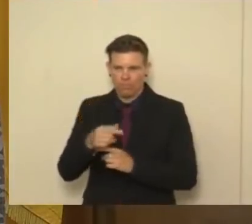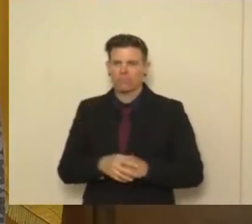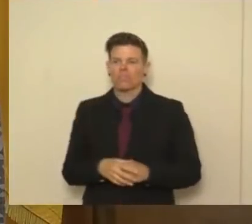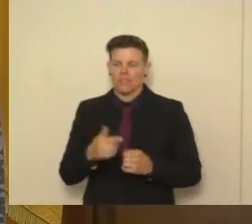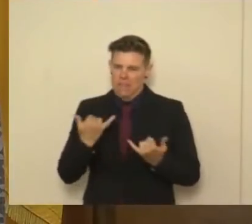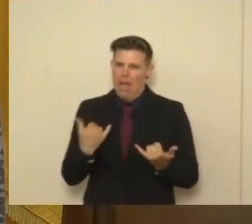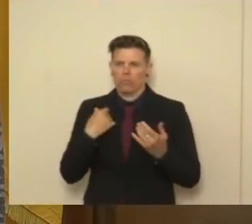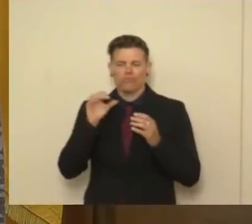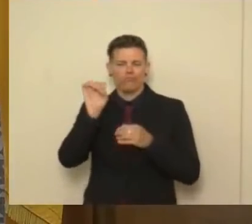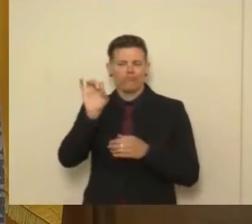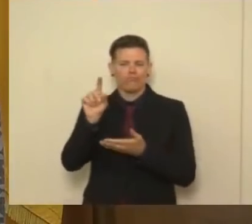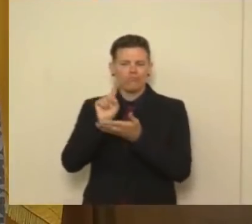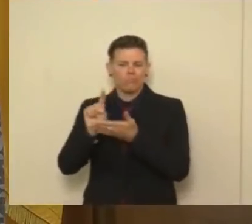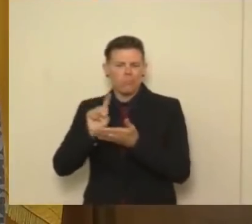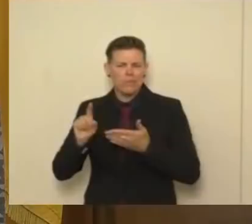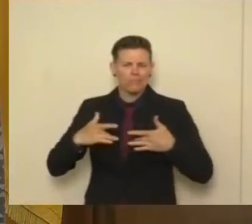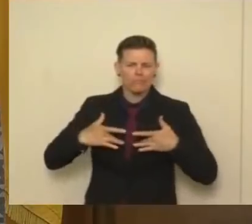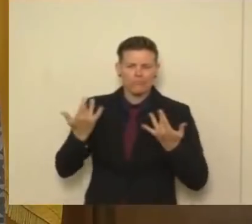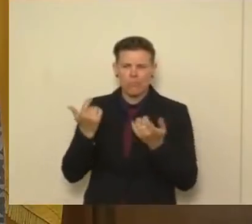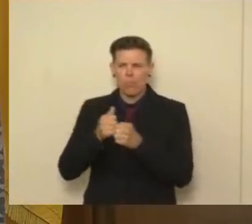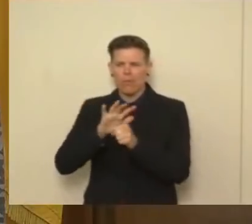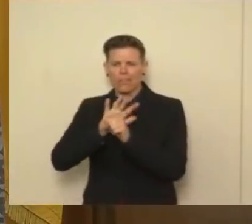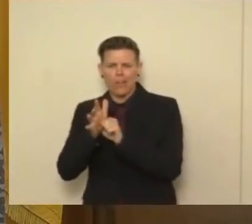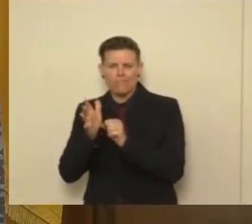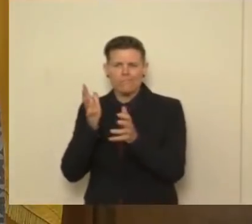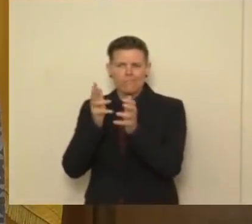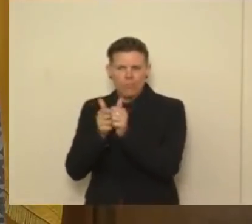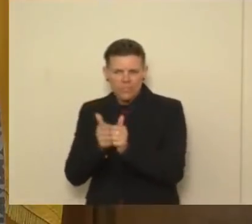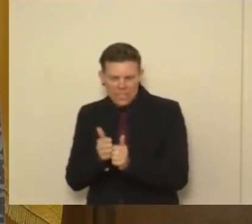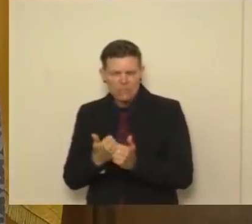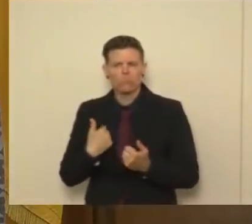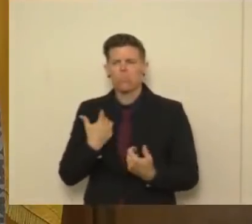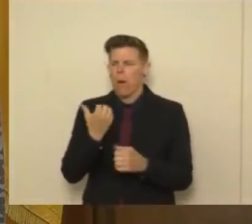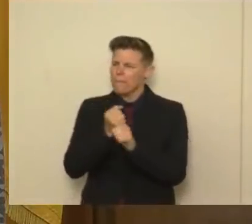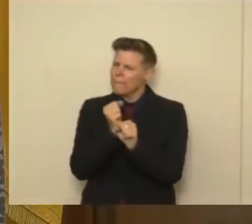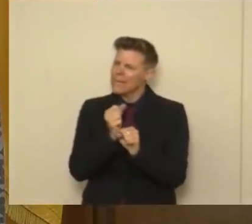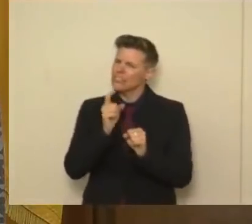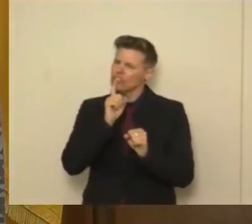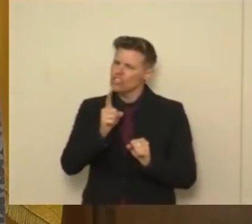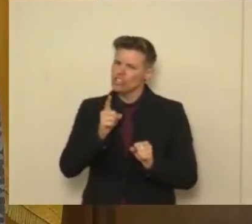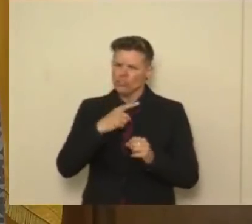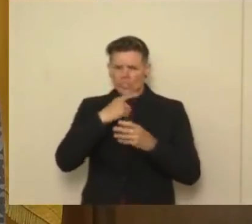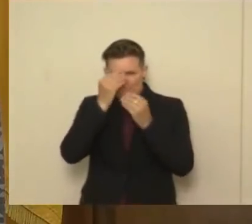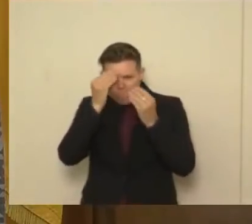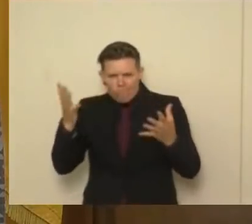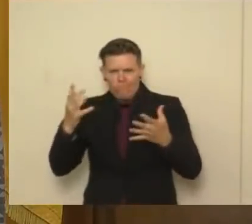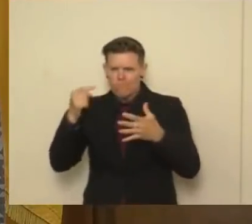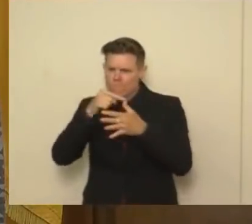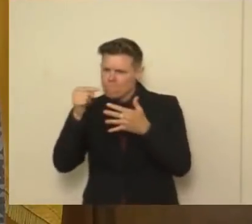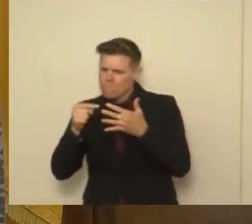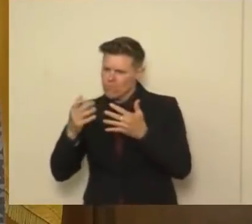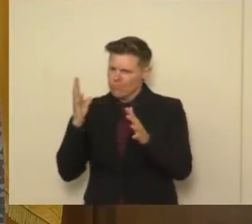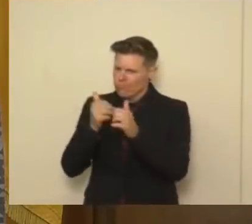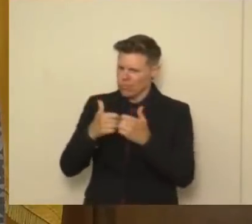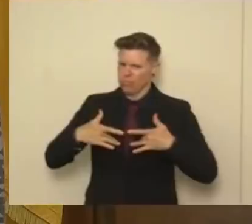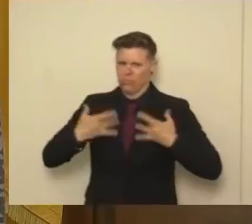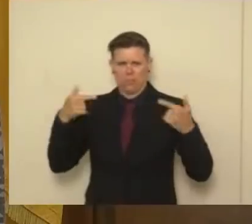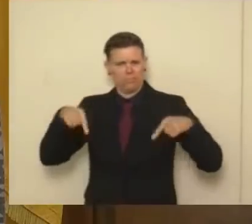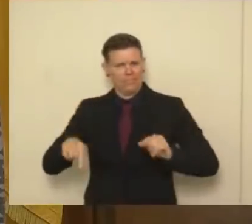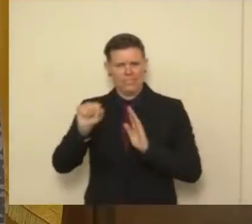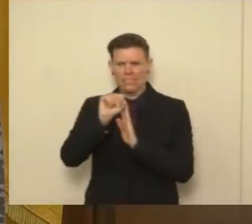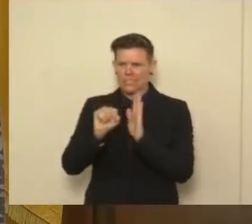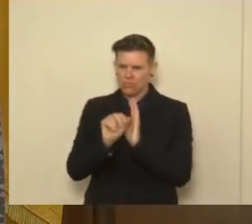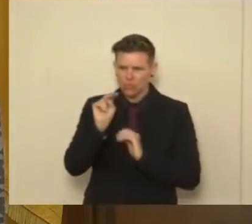update, and to make sure that we are providing up-to-the-date information about what's occurring in the state, and to